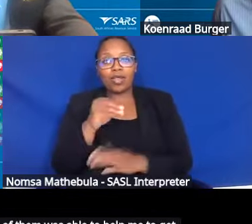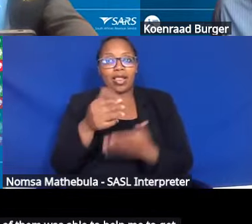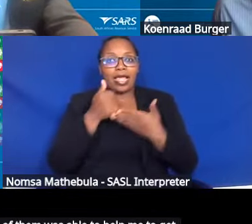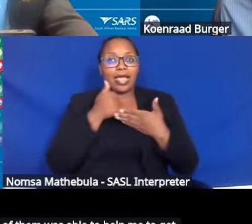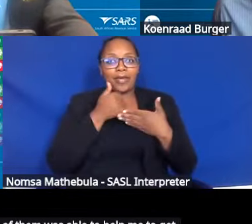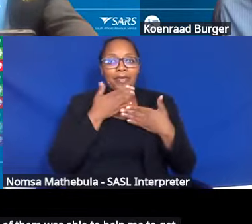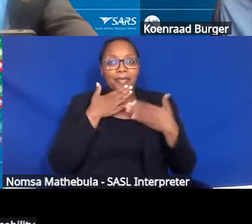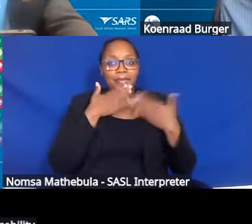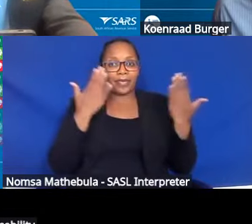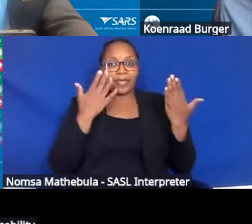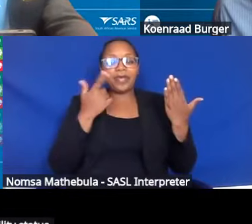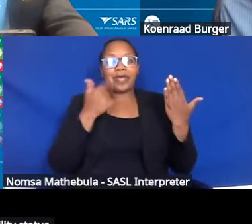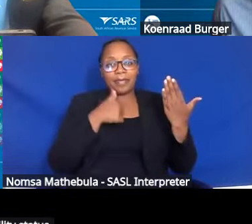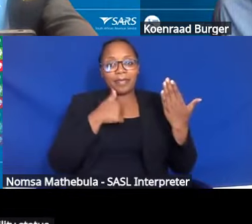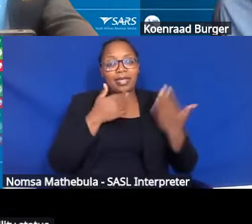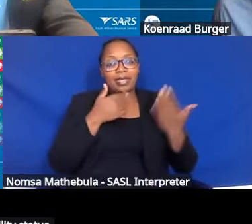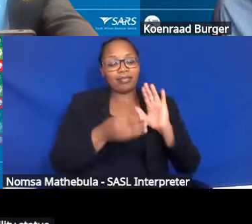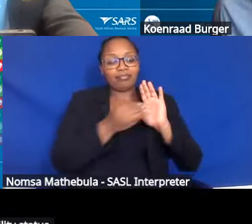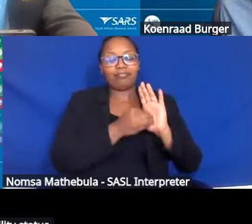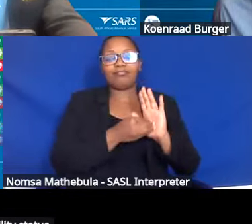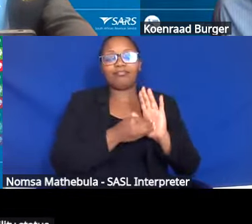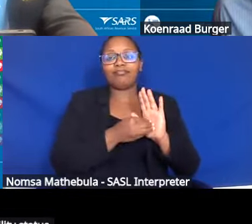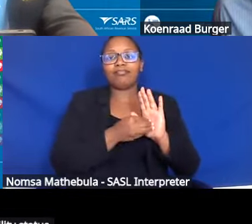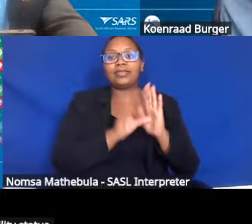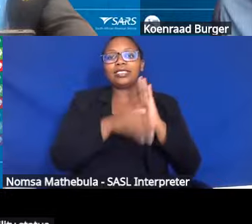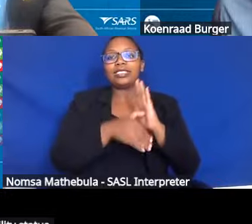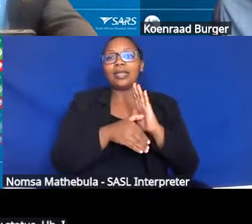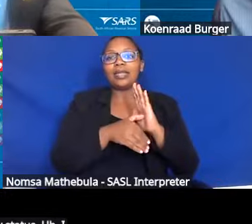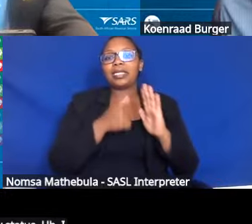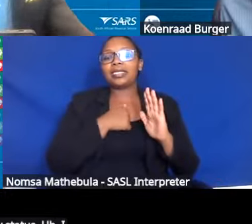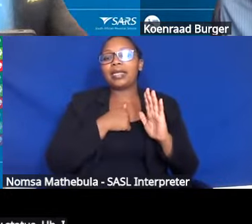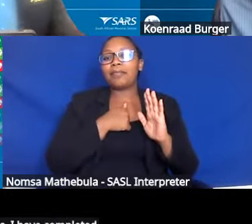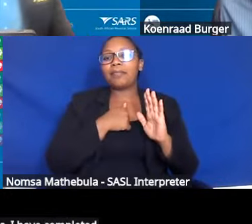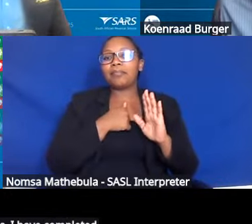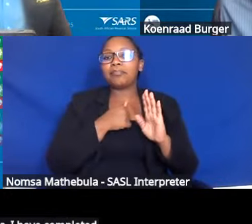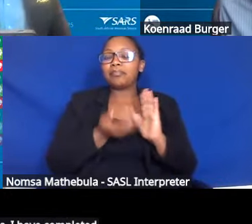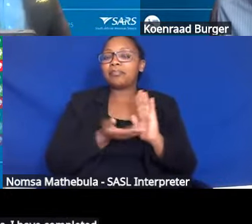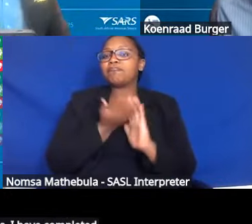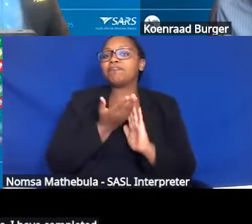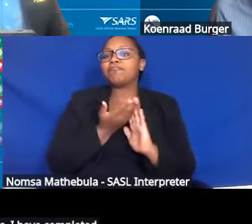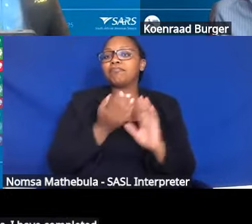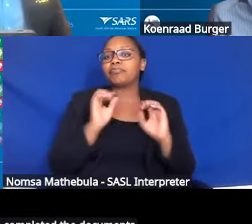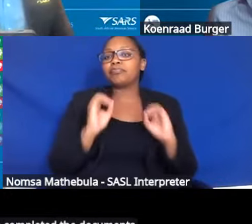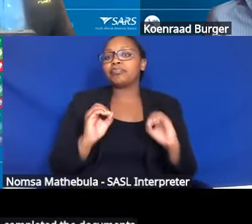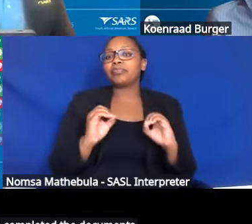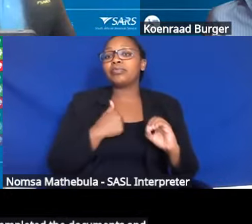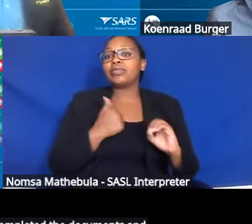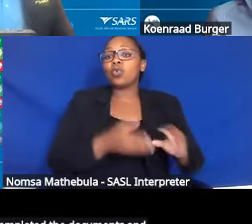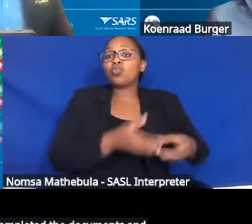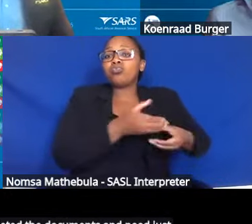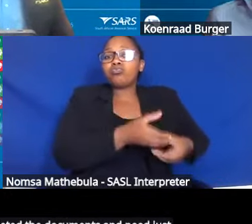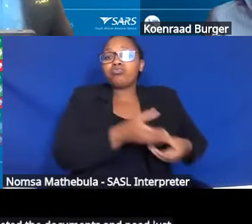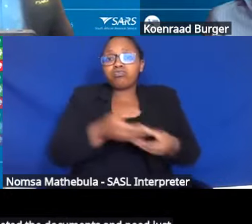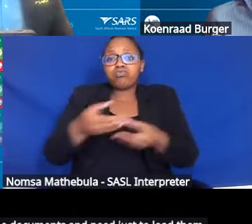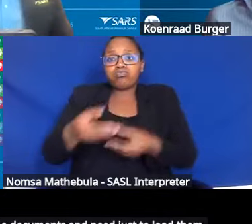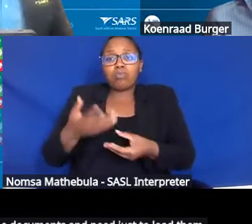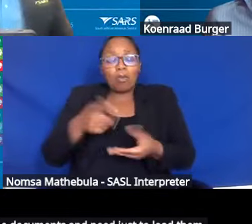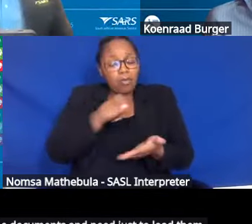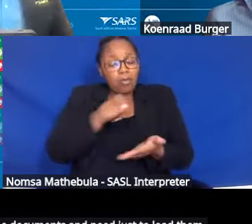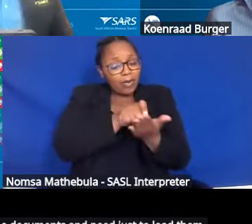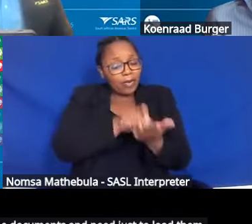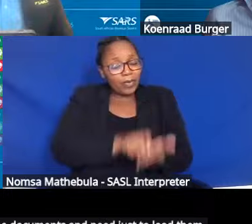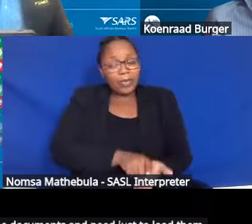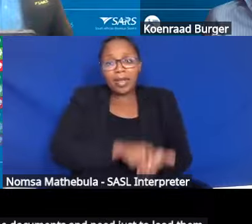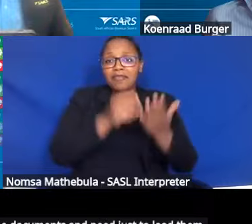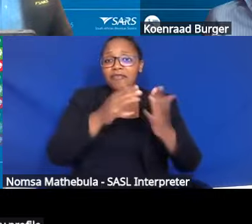disability status active. I have completed the documents and need just to load them onto